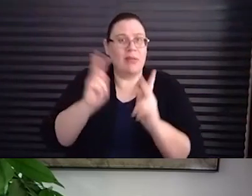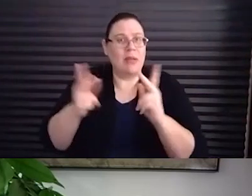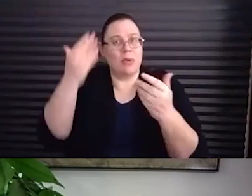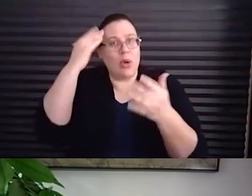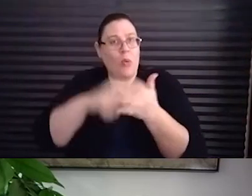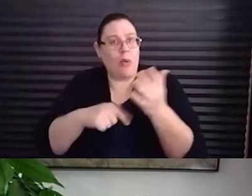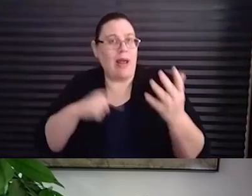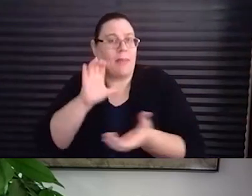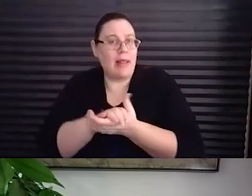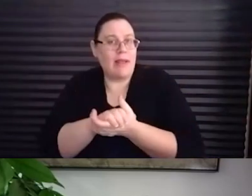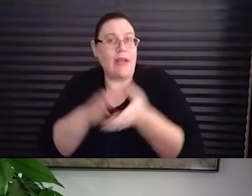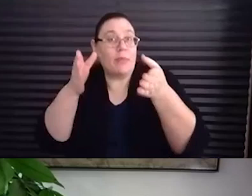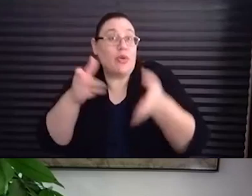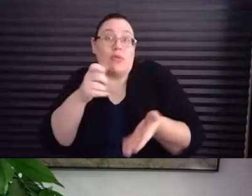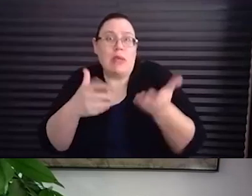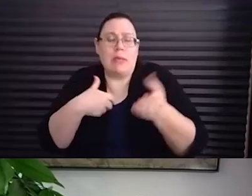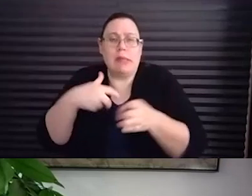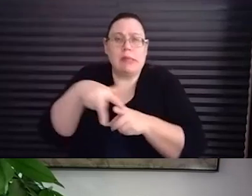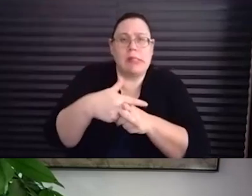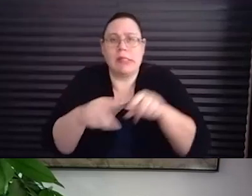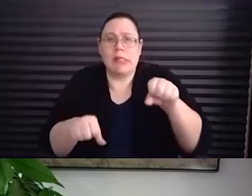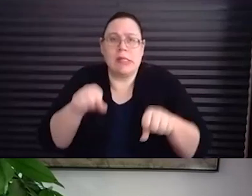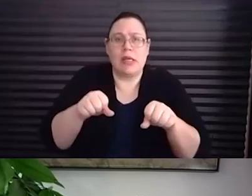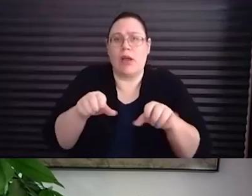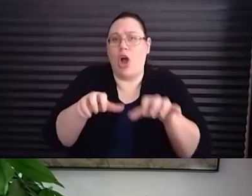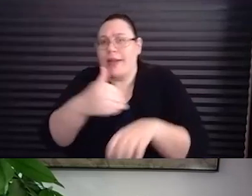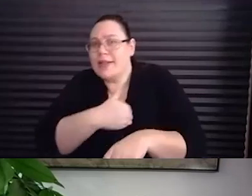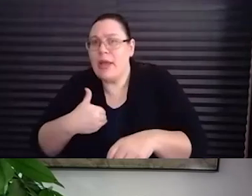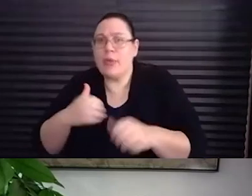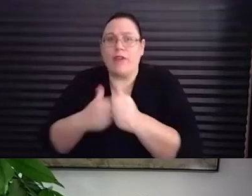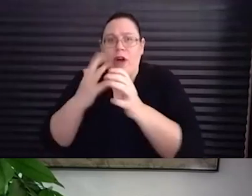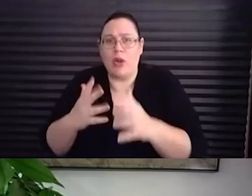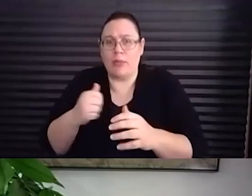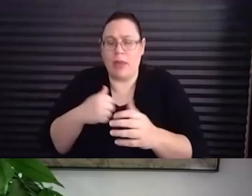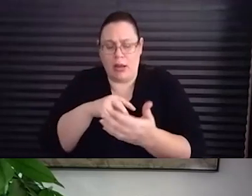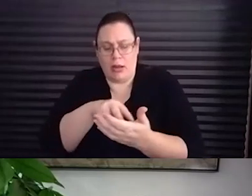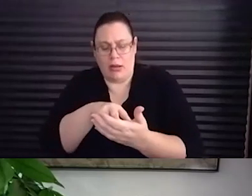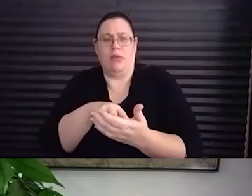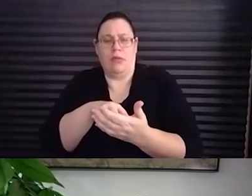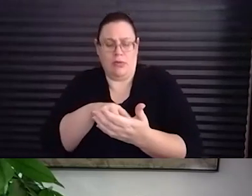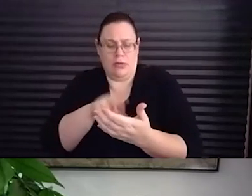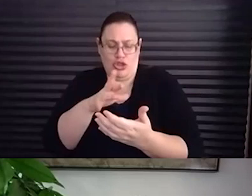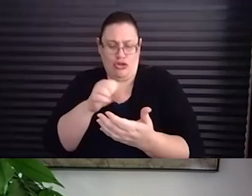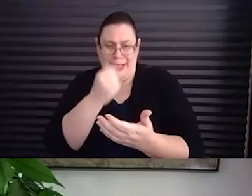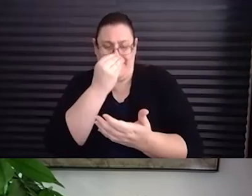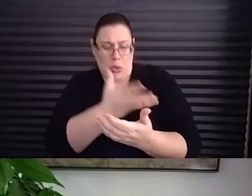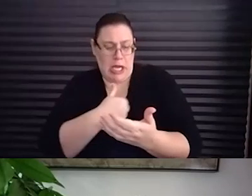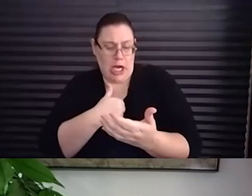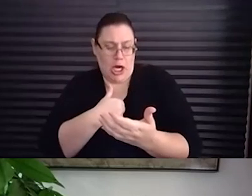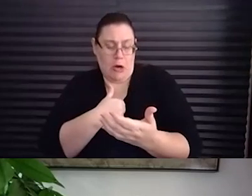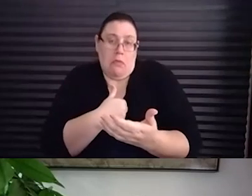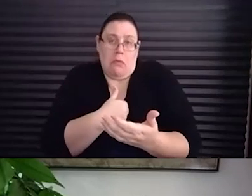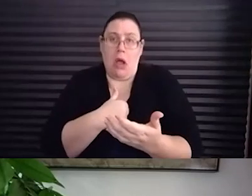And somebody who might be on the fence, one of my audience members or followers, might be looking at it being like, oh, well, if Chris doesn't care too much about it, then I don't